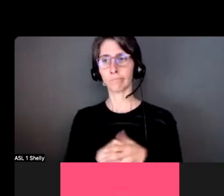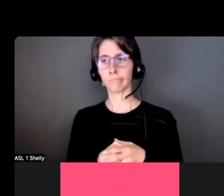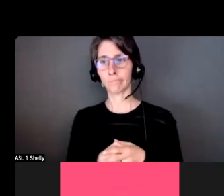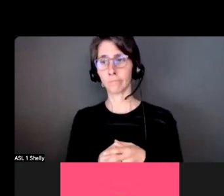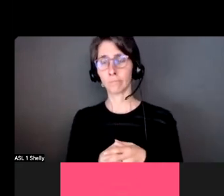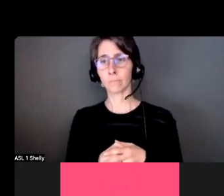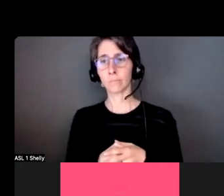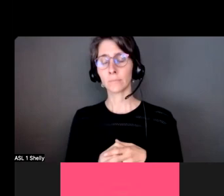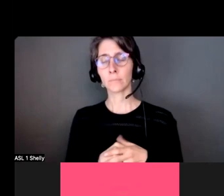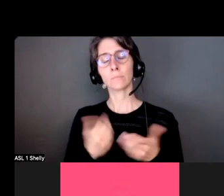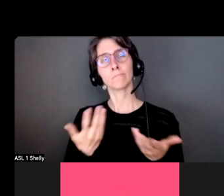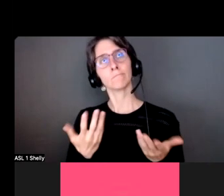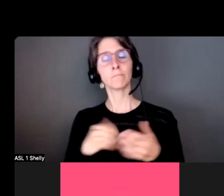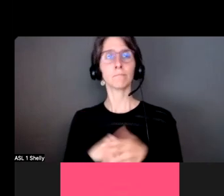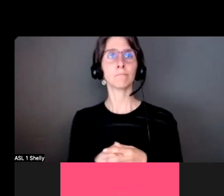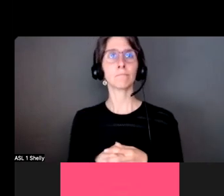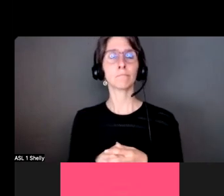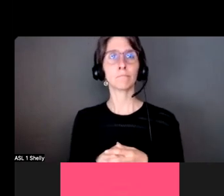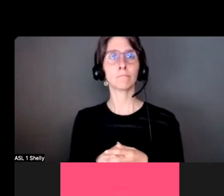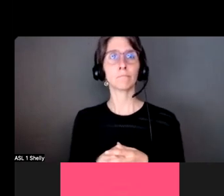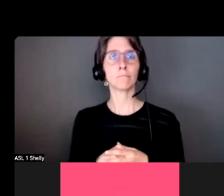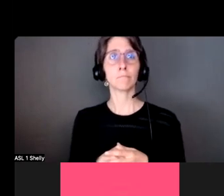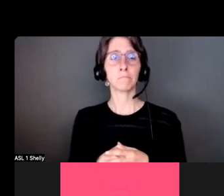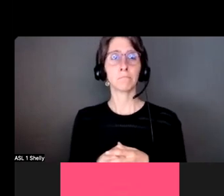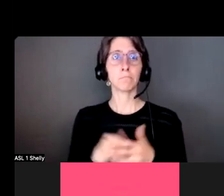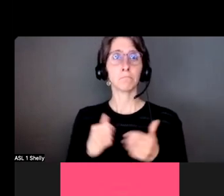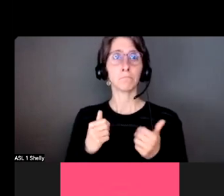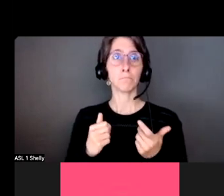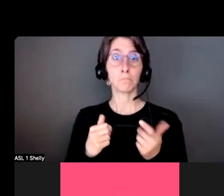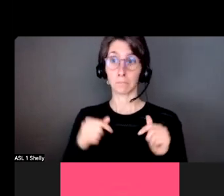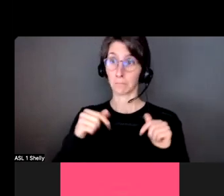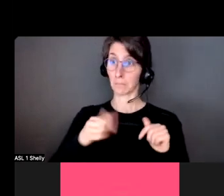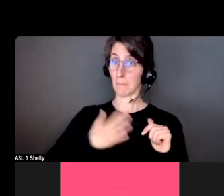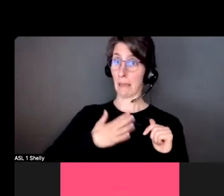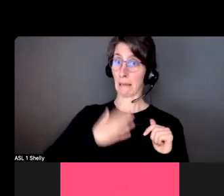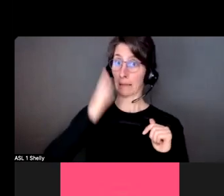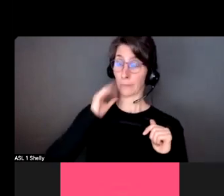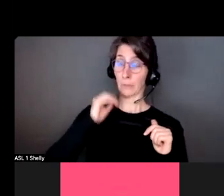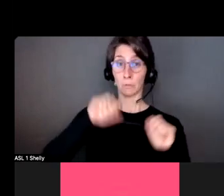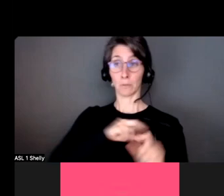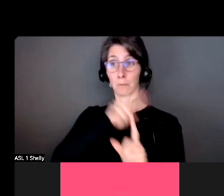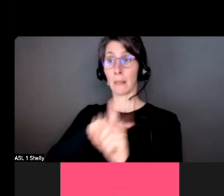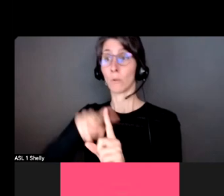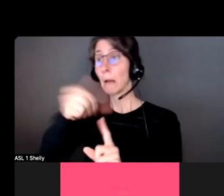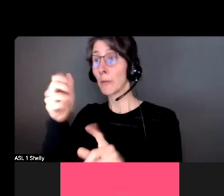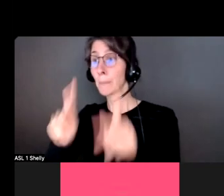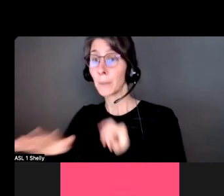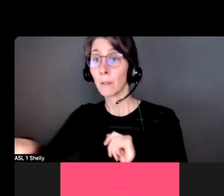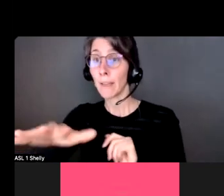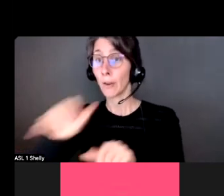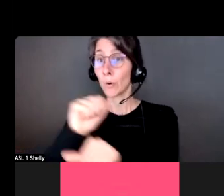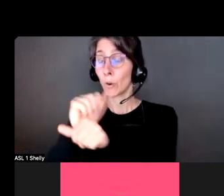Thinking about how other people could use this for their own work, there's a million ways to do it, like I had